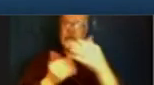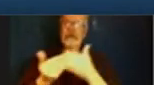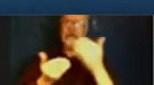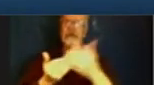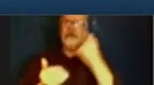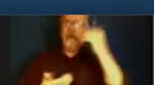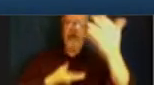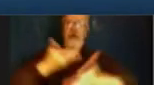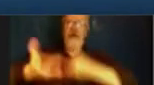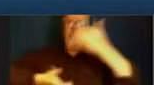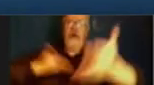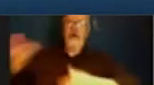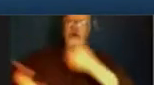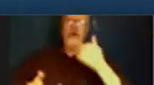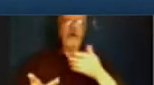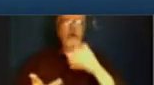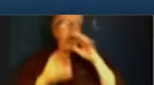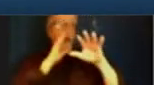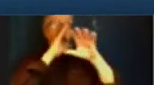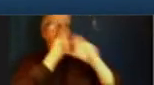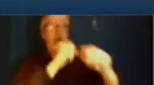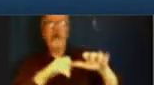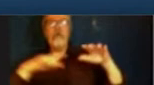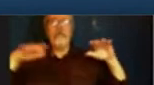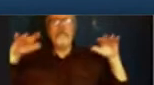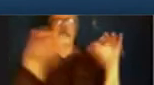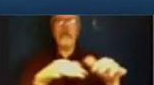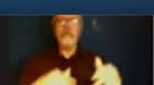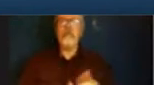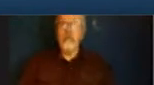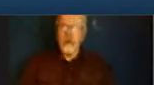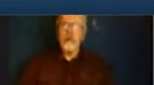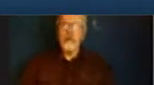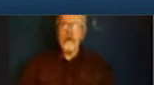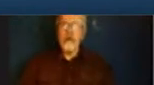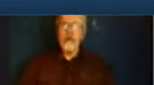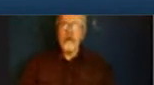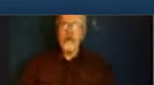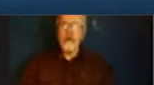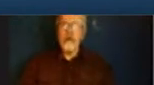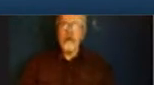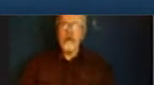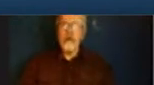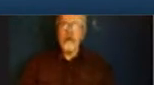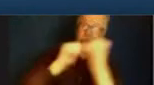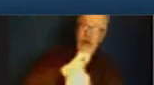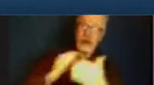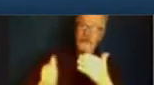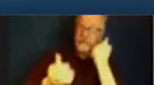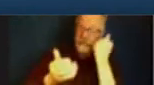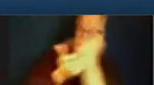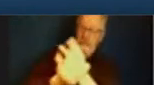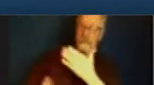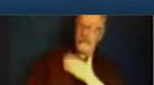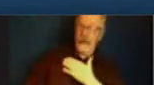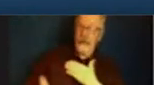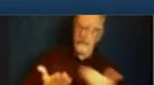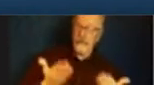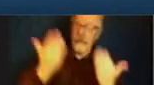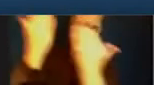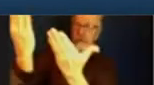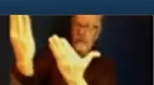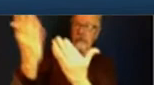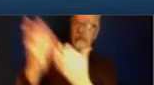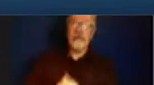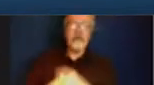hope legislators will respond to my request. Second, we have provided personnel to try to handle the